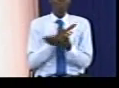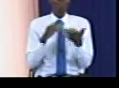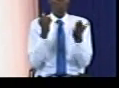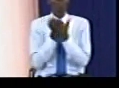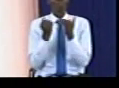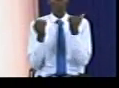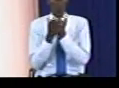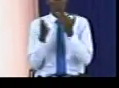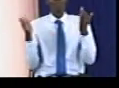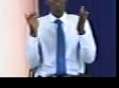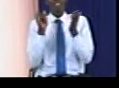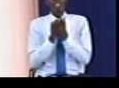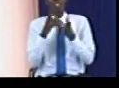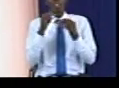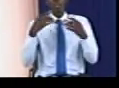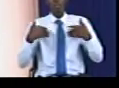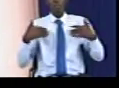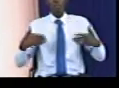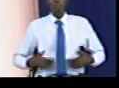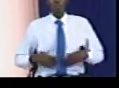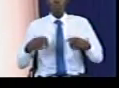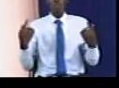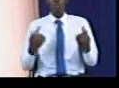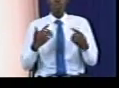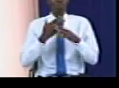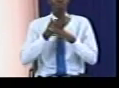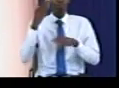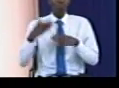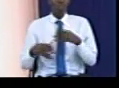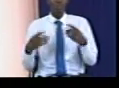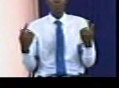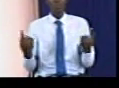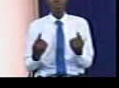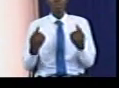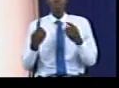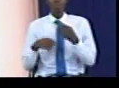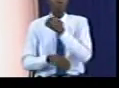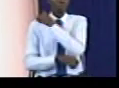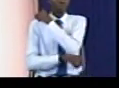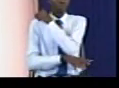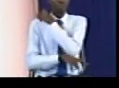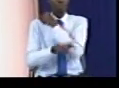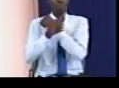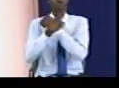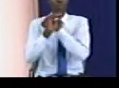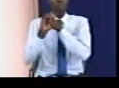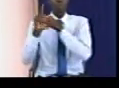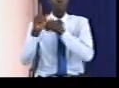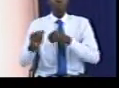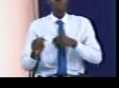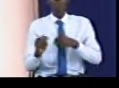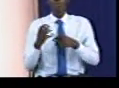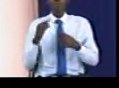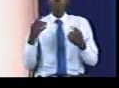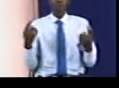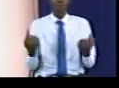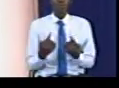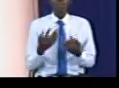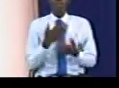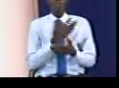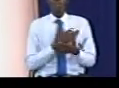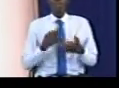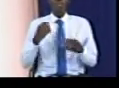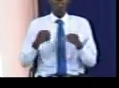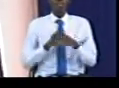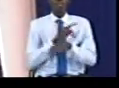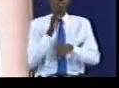the totality of sin, the root of sin, the one that generates sin, it says that the nature of